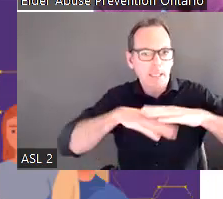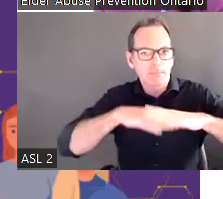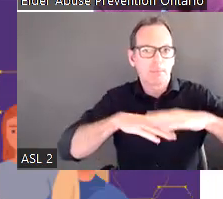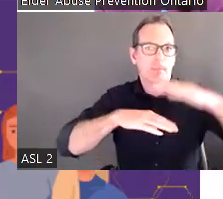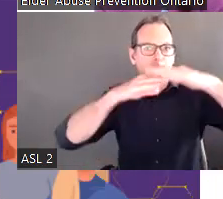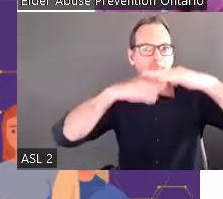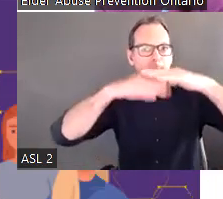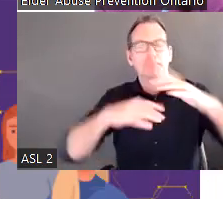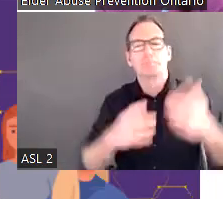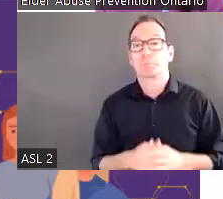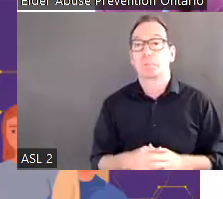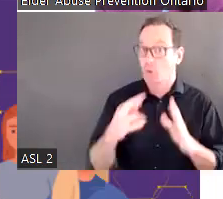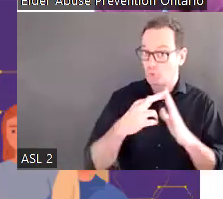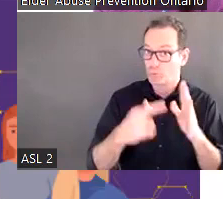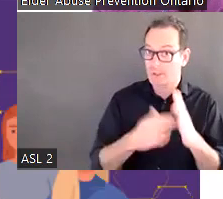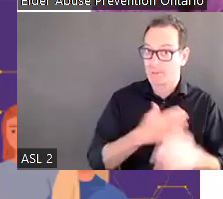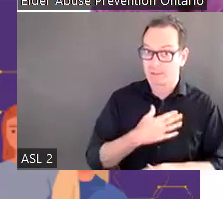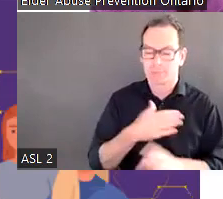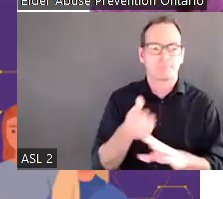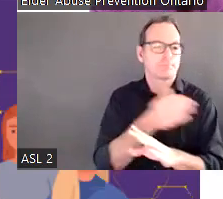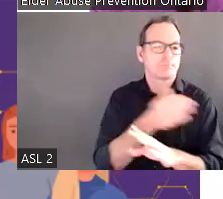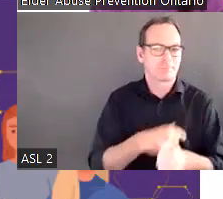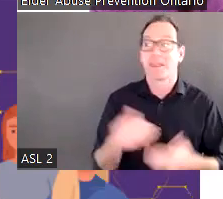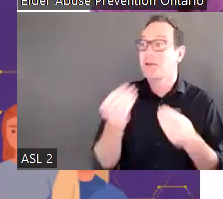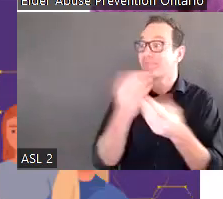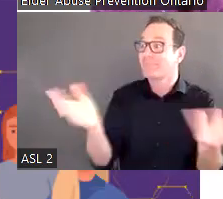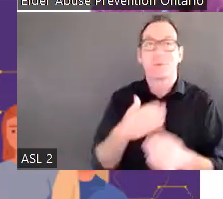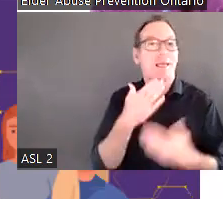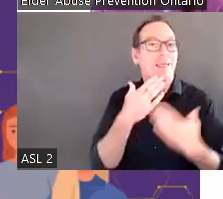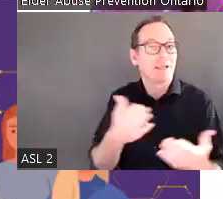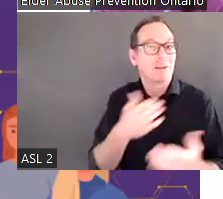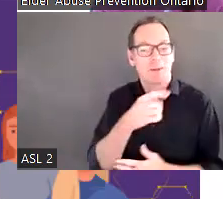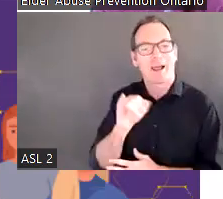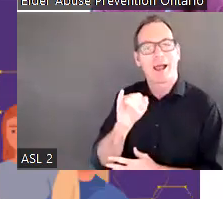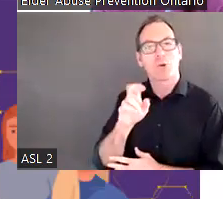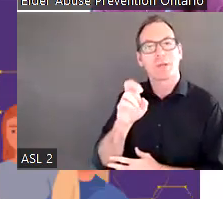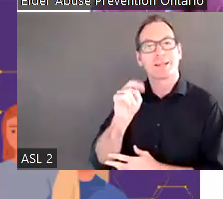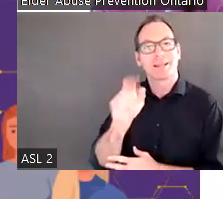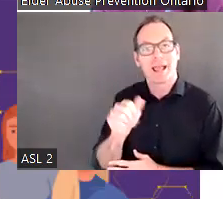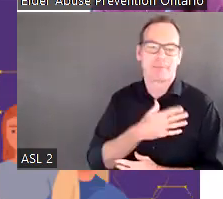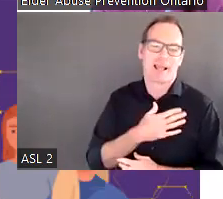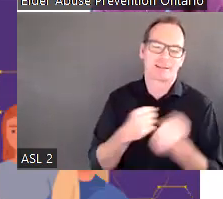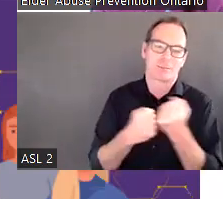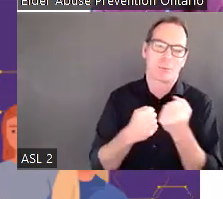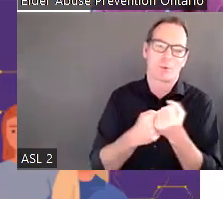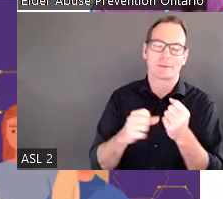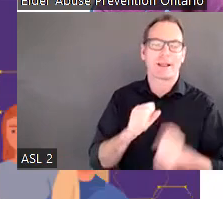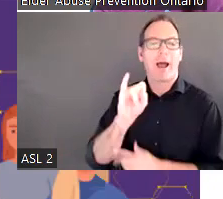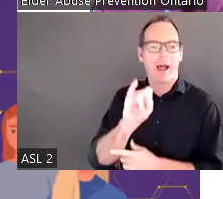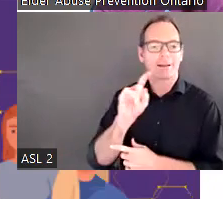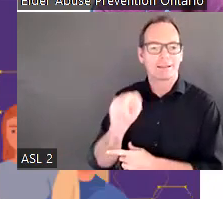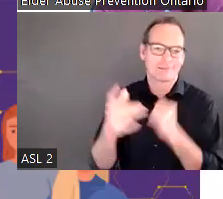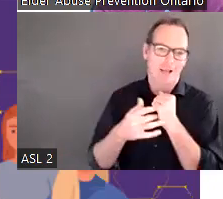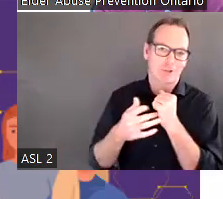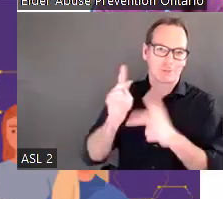you're registered. I want to thank my IT support, Irina, today, for our staff. If you have any questions about registering for any of